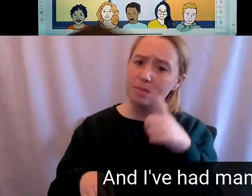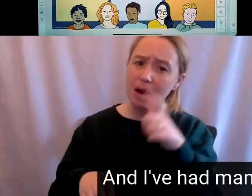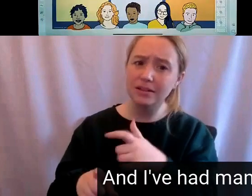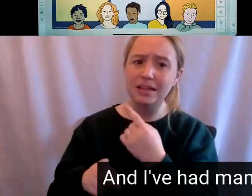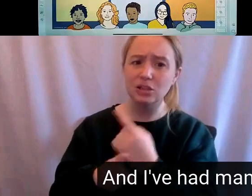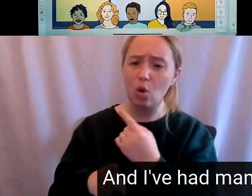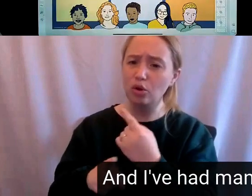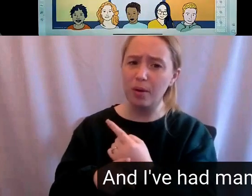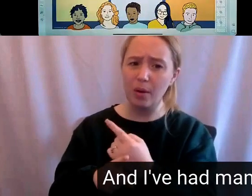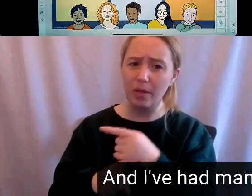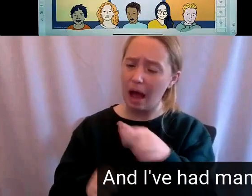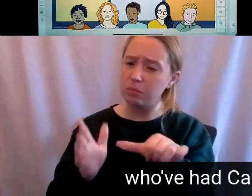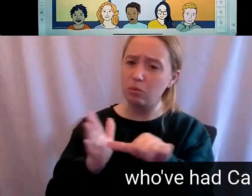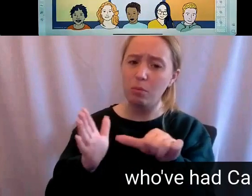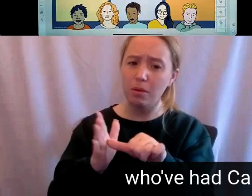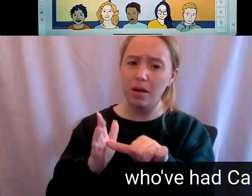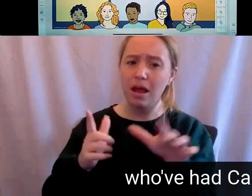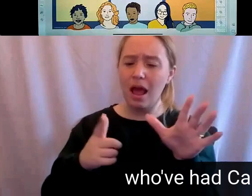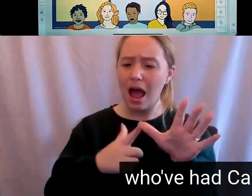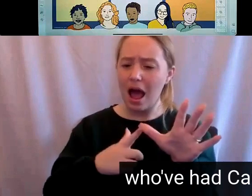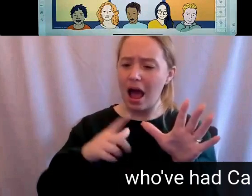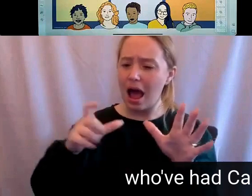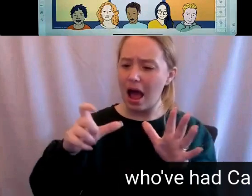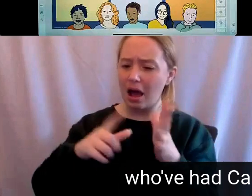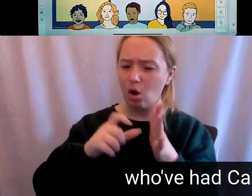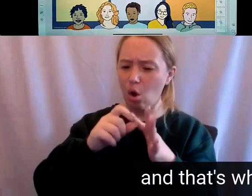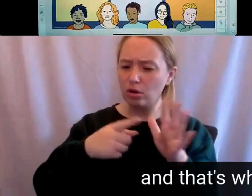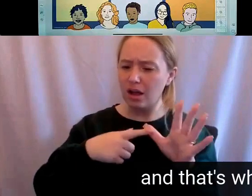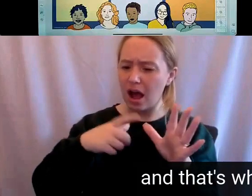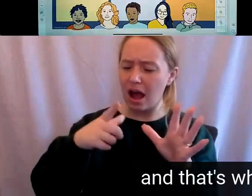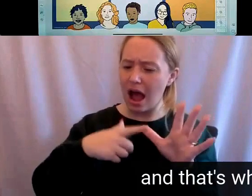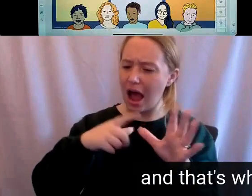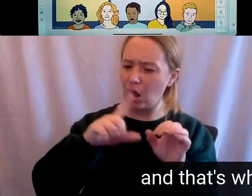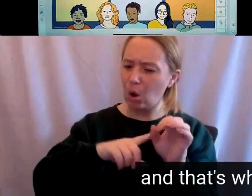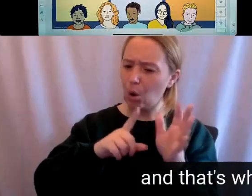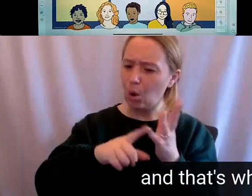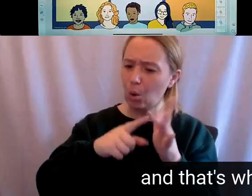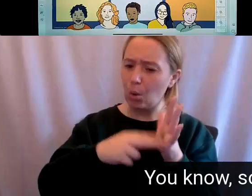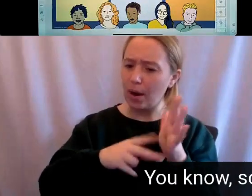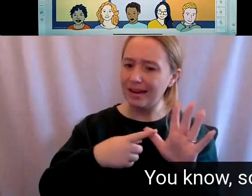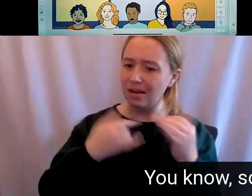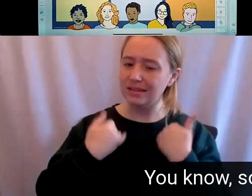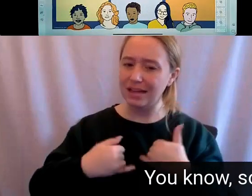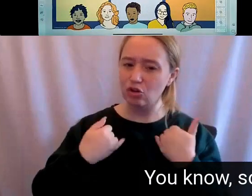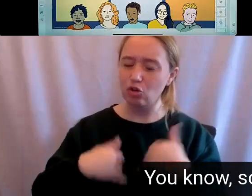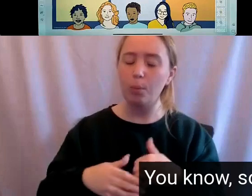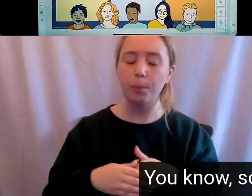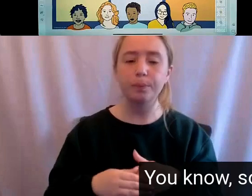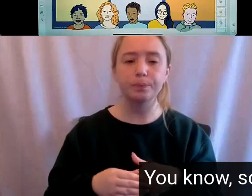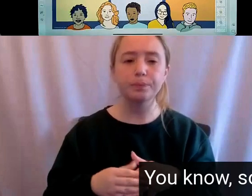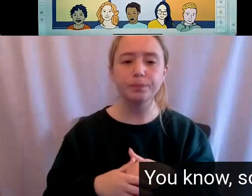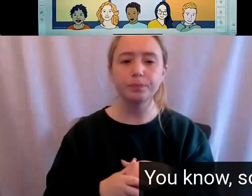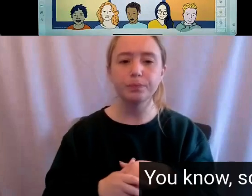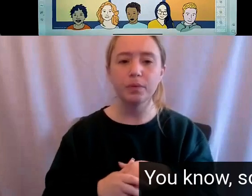I've had many patients over the years who've had a cauda equina syndrome, and that's why they've presented. You know, so we